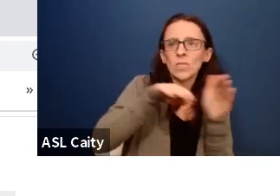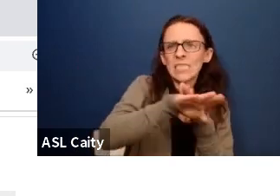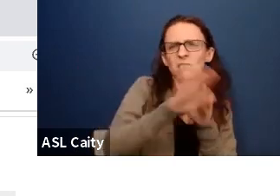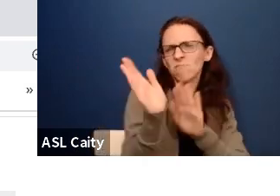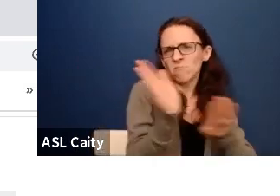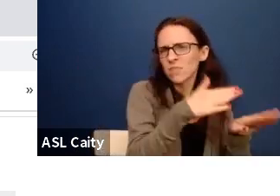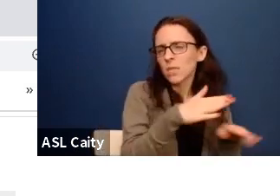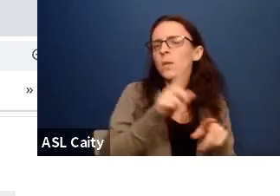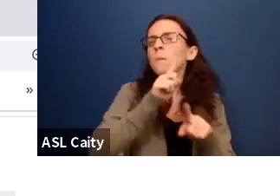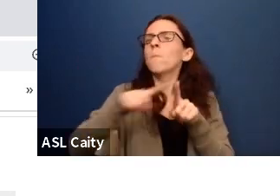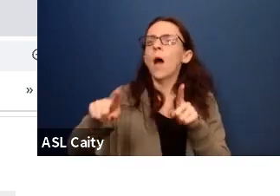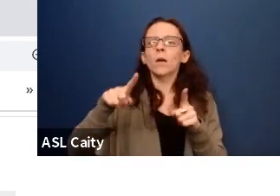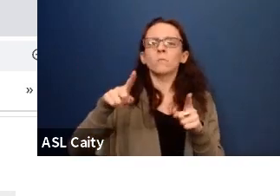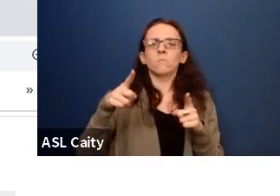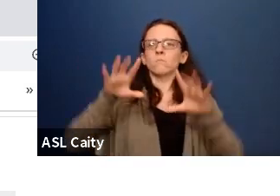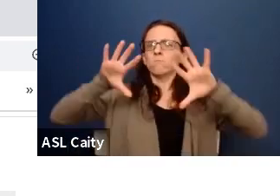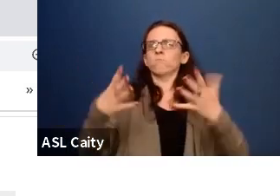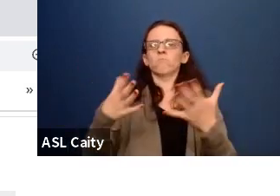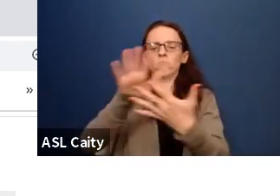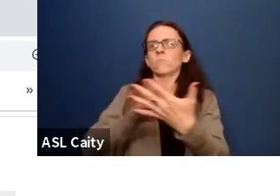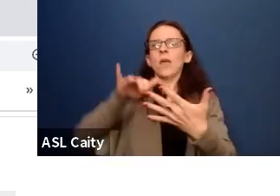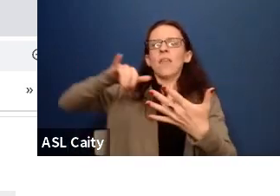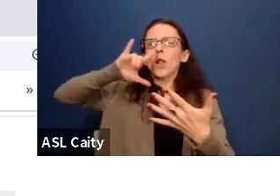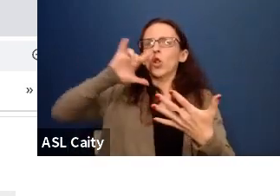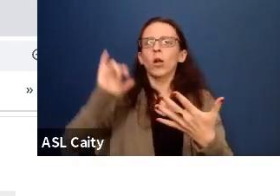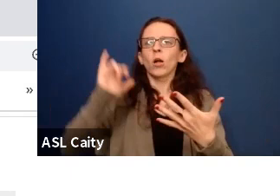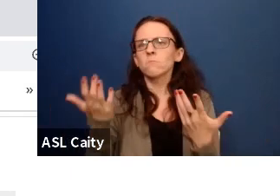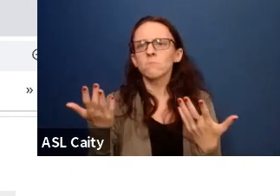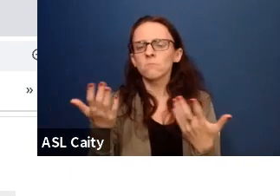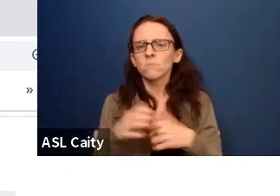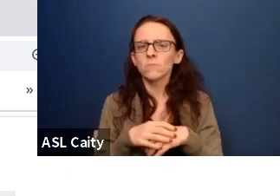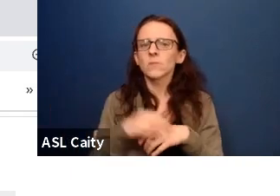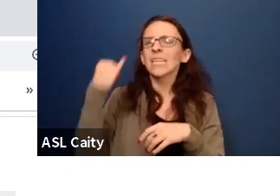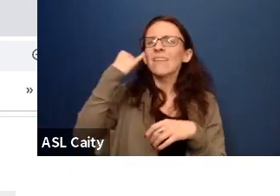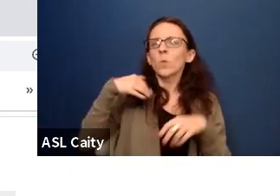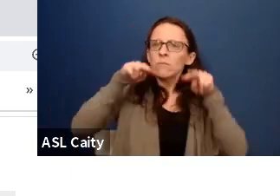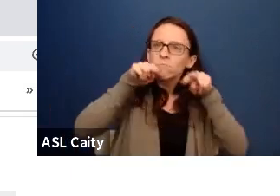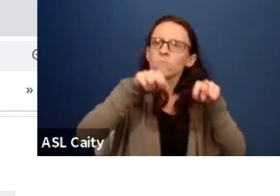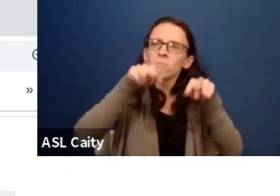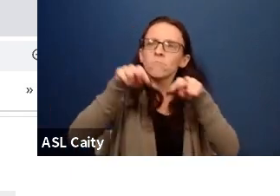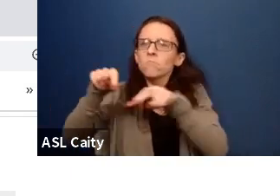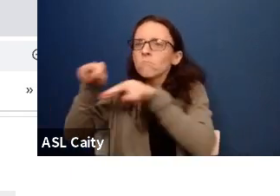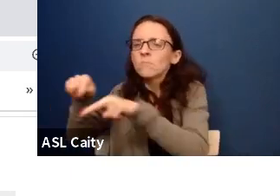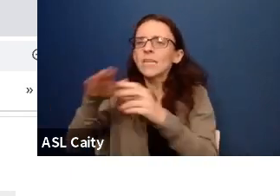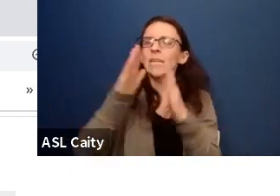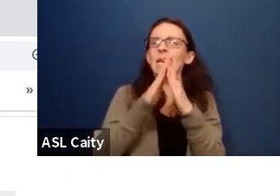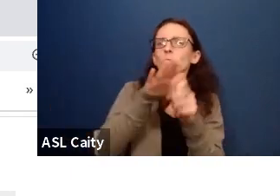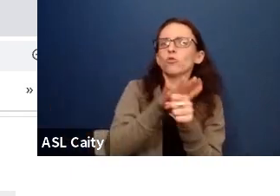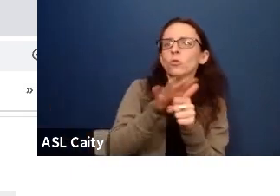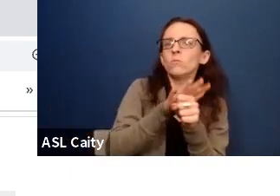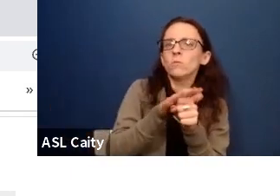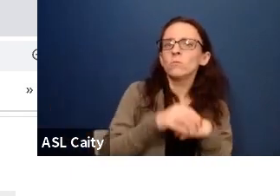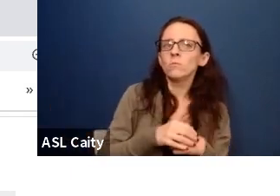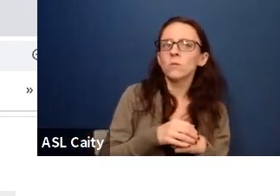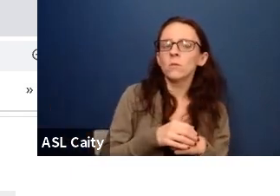what does that look like when we look at the individual neighborhoods, perhaps best described